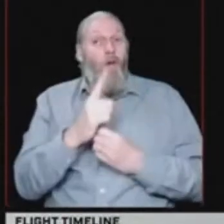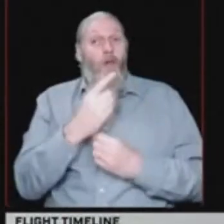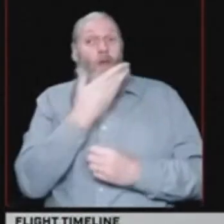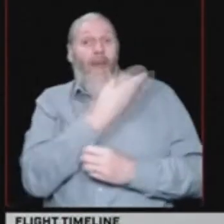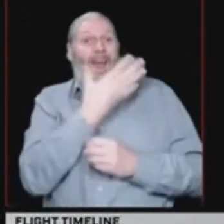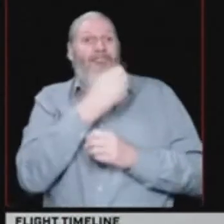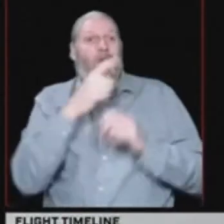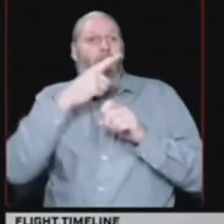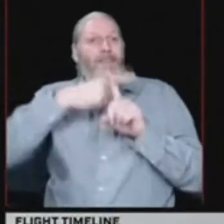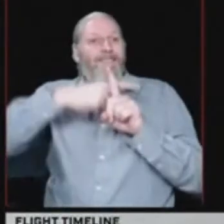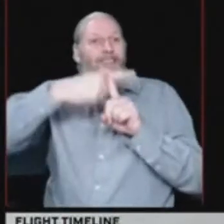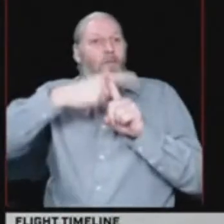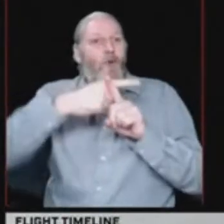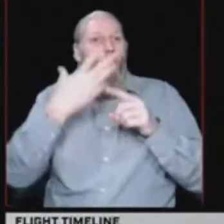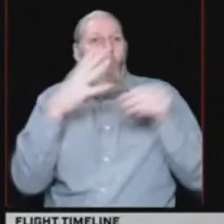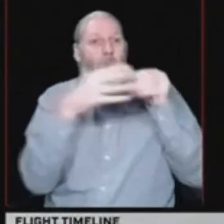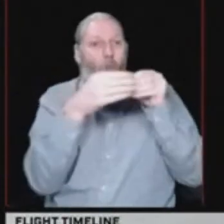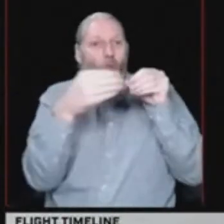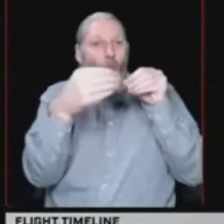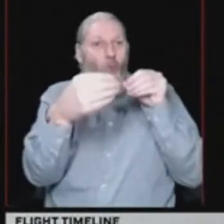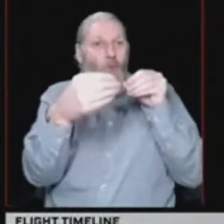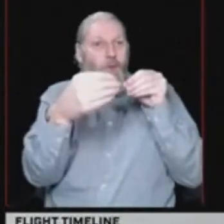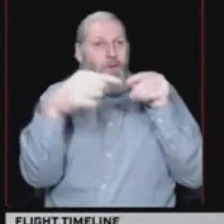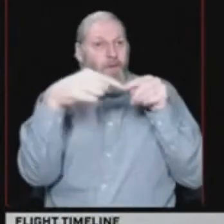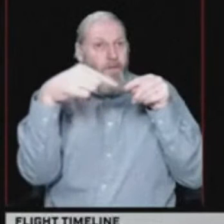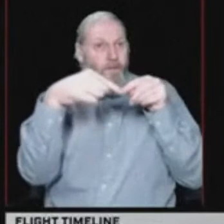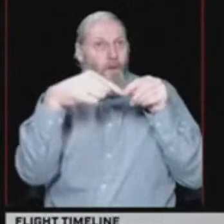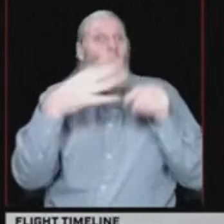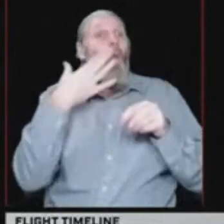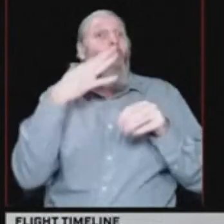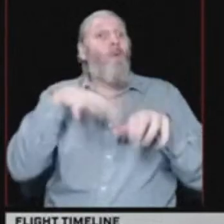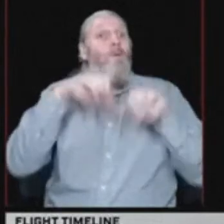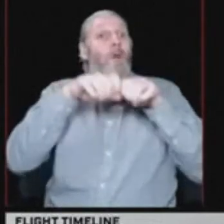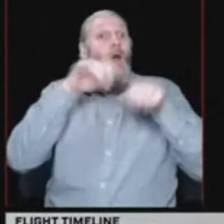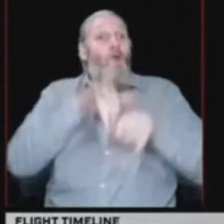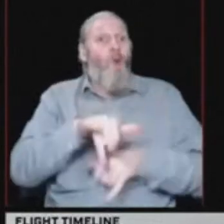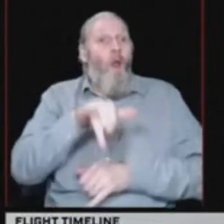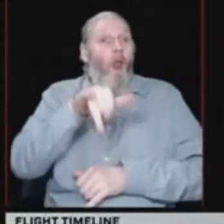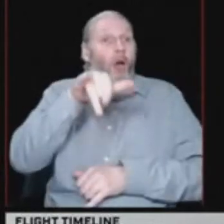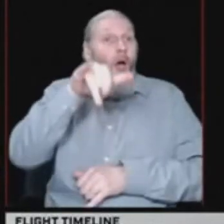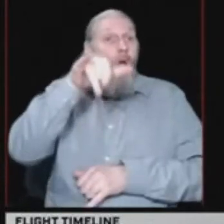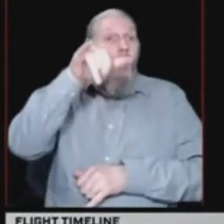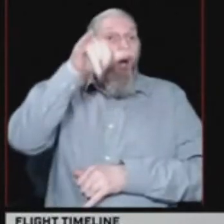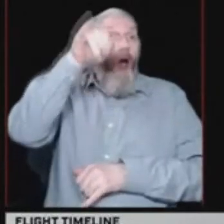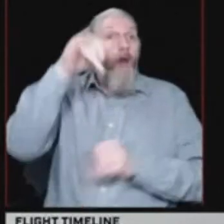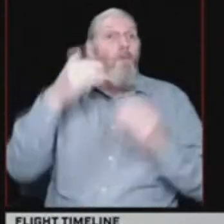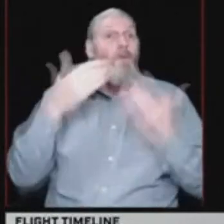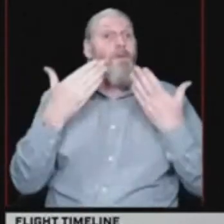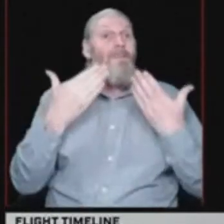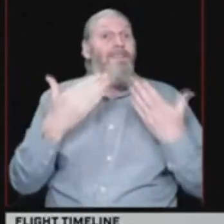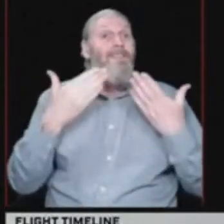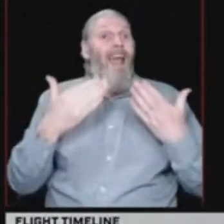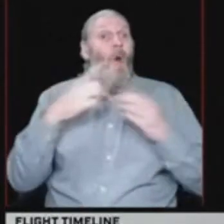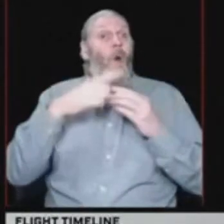temperature. During the climb, the aircraft right now is at, I believe, just over 30,000 feet, which is